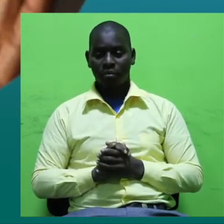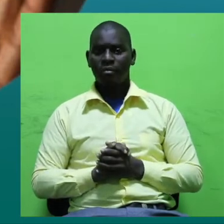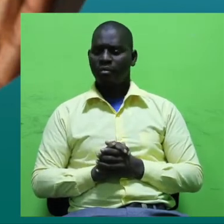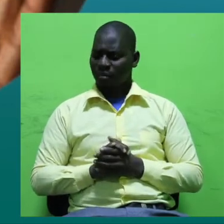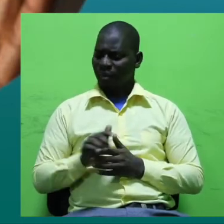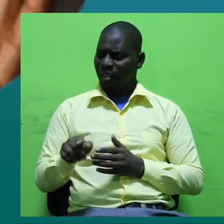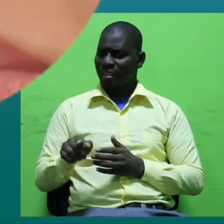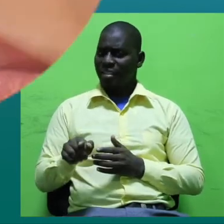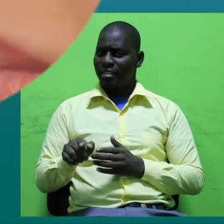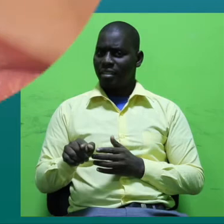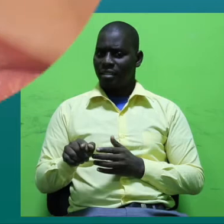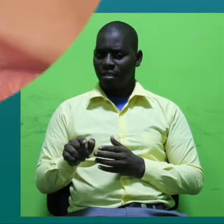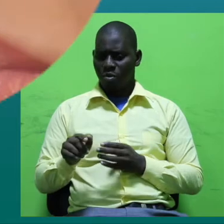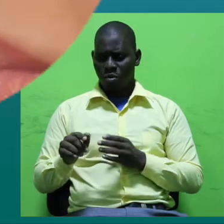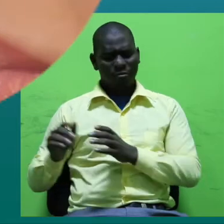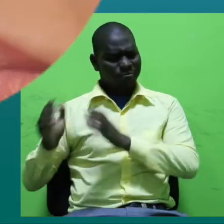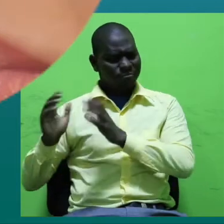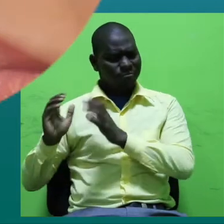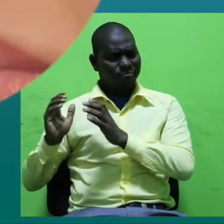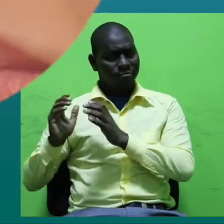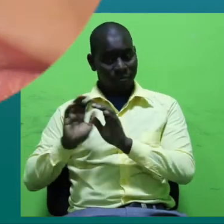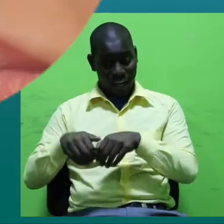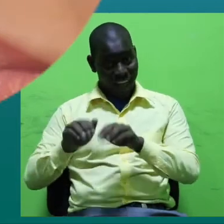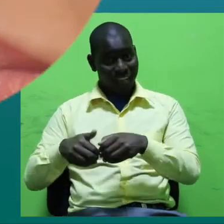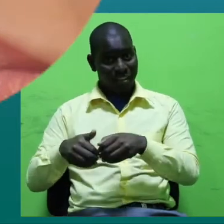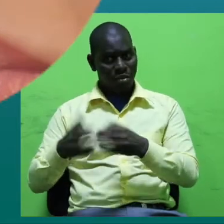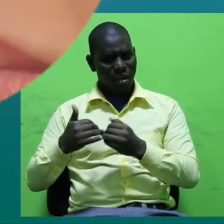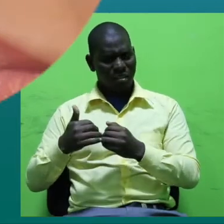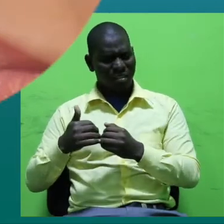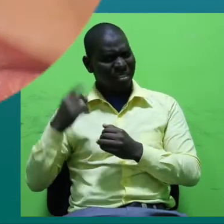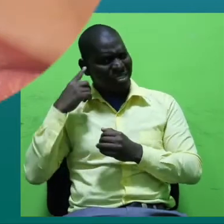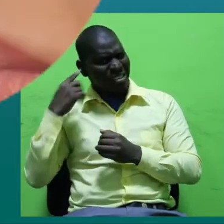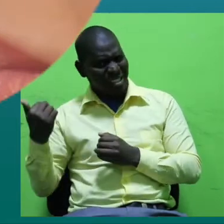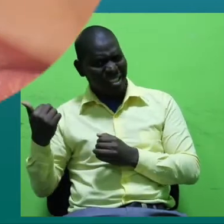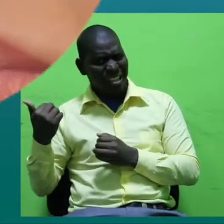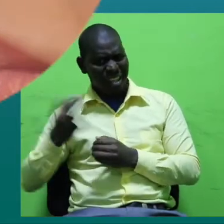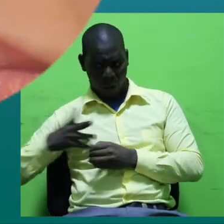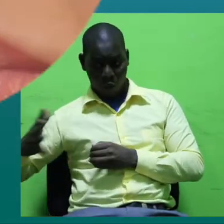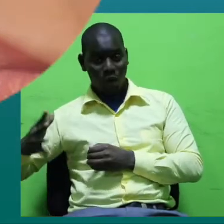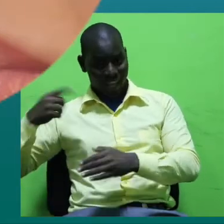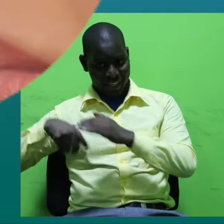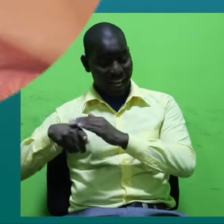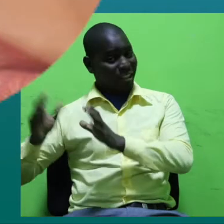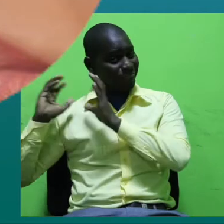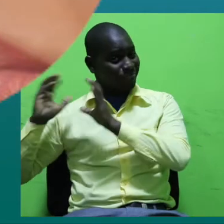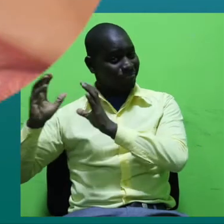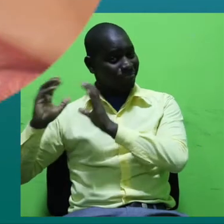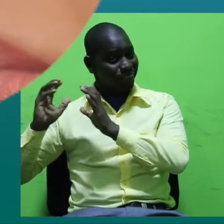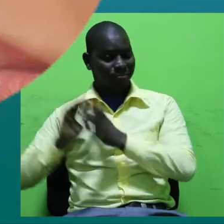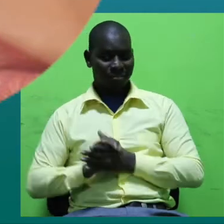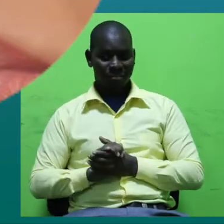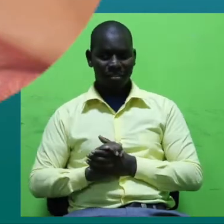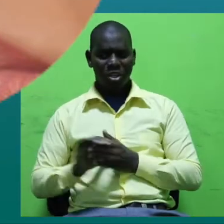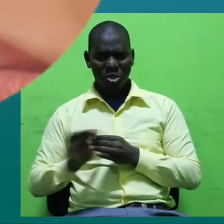it. Nose. Nose is a sense organ for smelling. In the scientific study, we need to